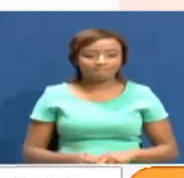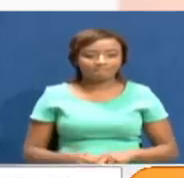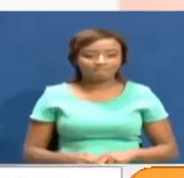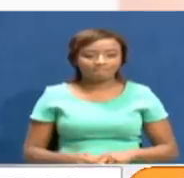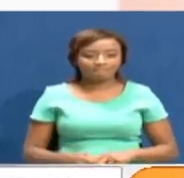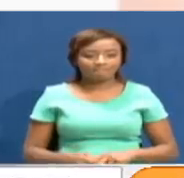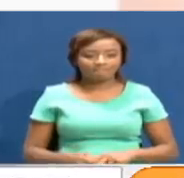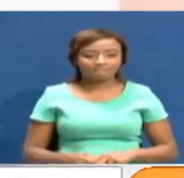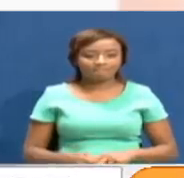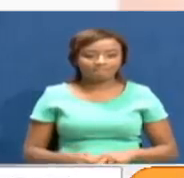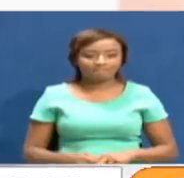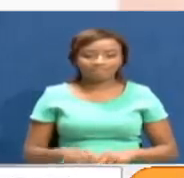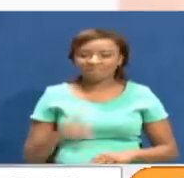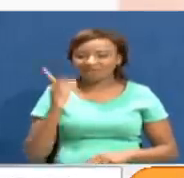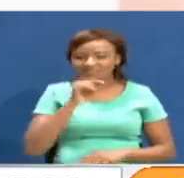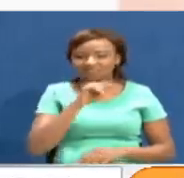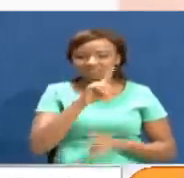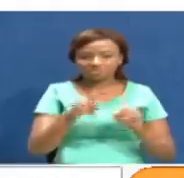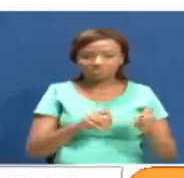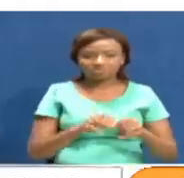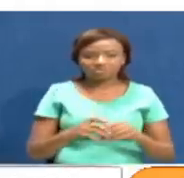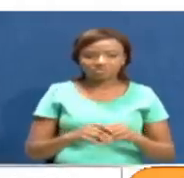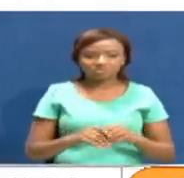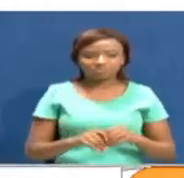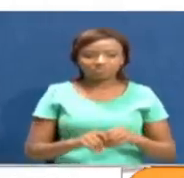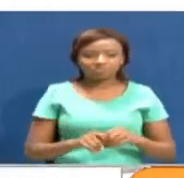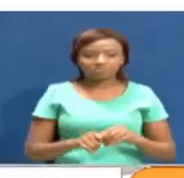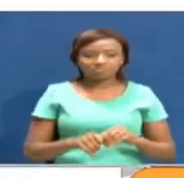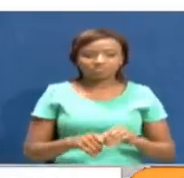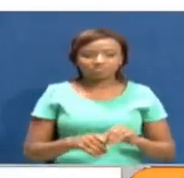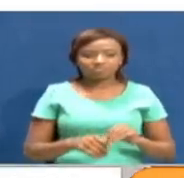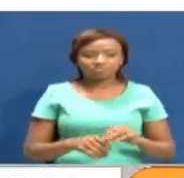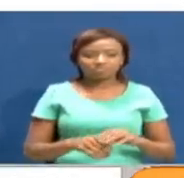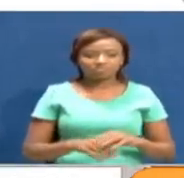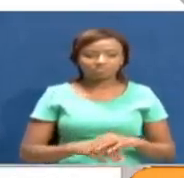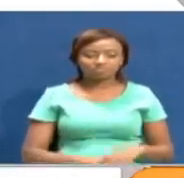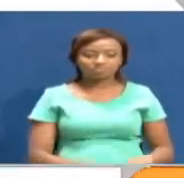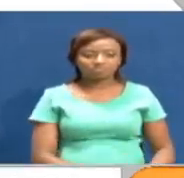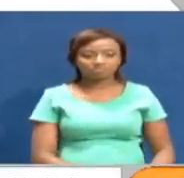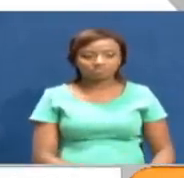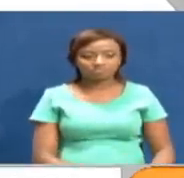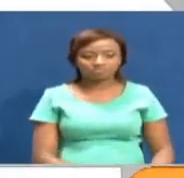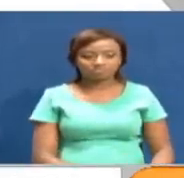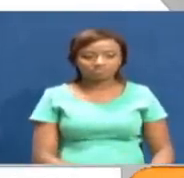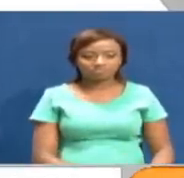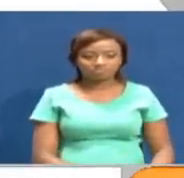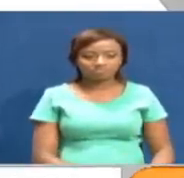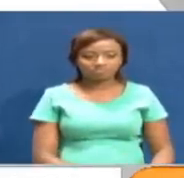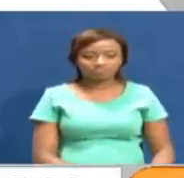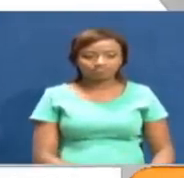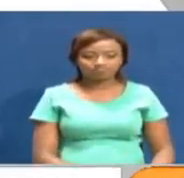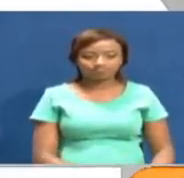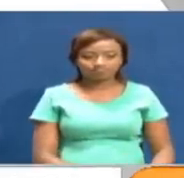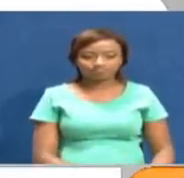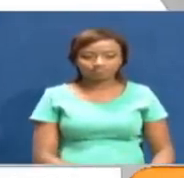governor, what's the plan? Oh, we did ask that. Yeah, what about it? You did address that, didn't you? We did, yes. You sure?